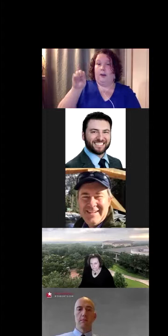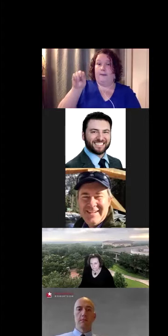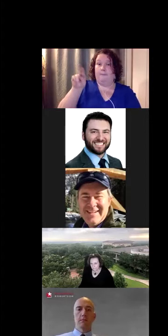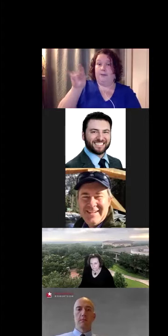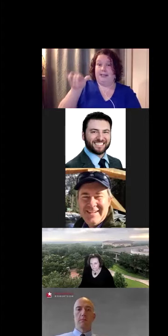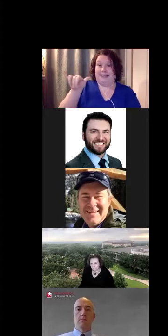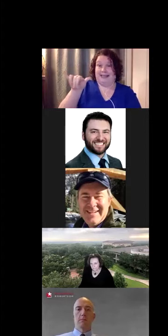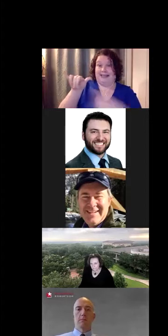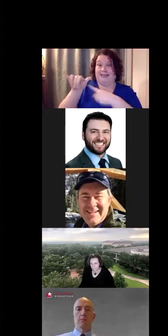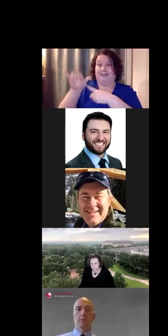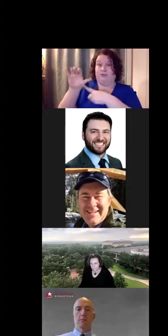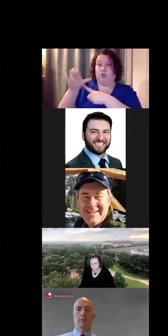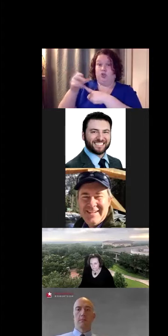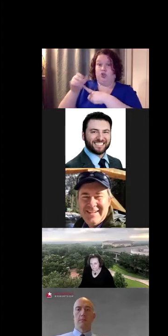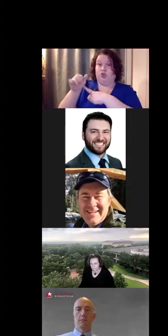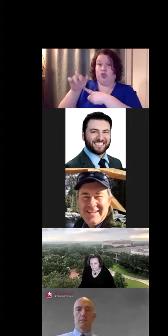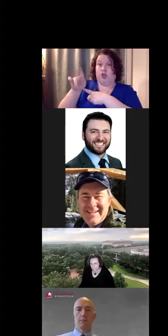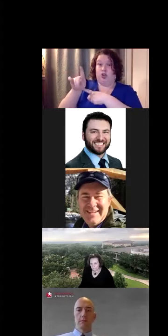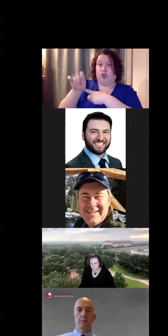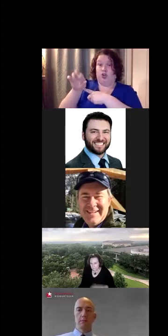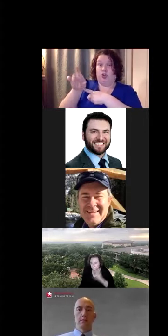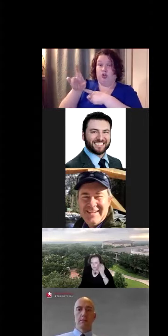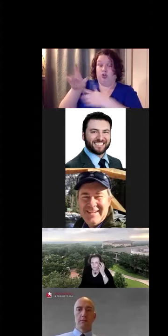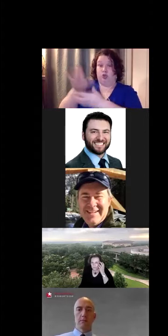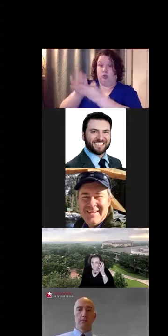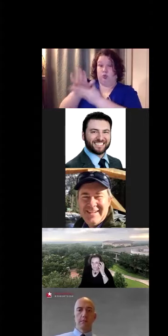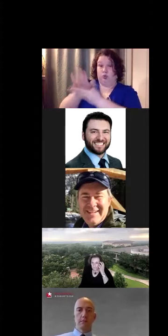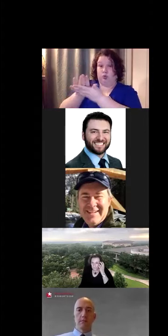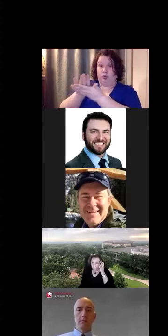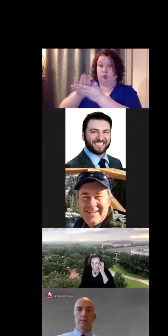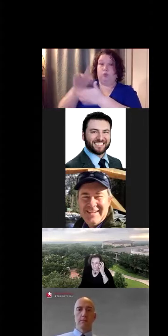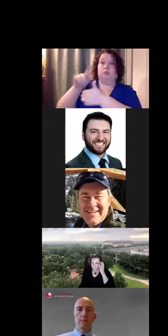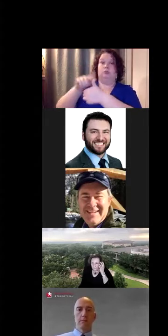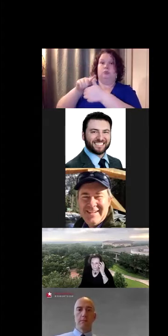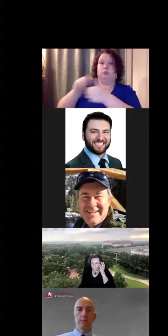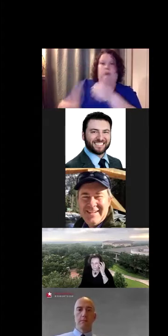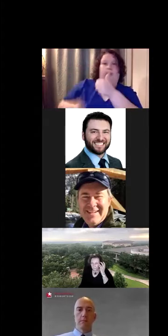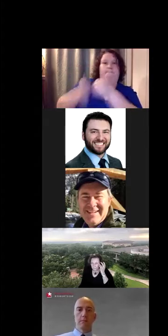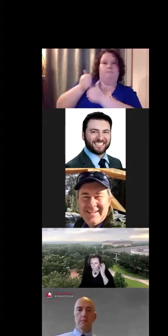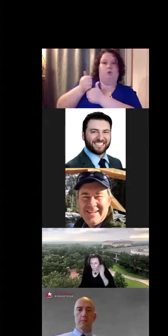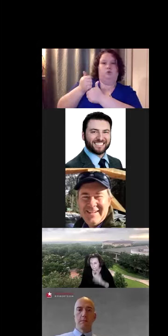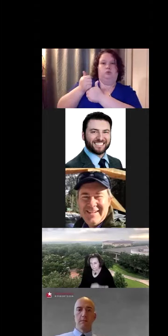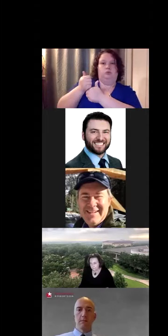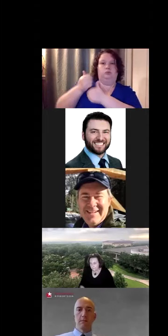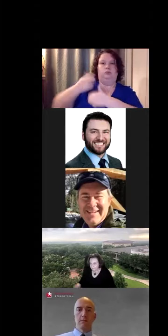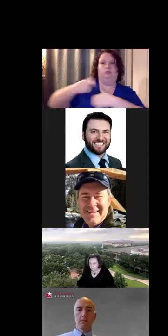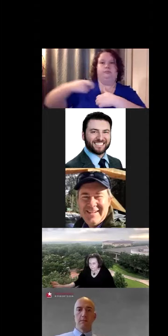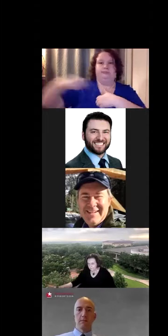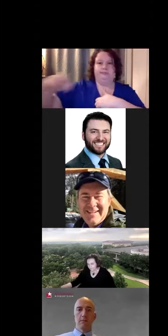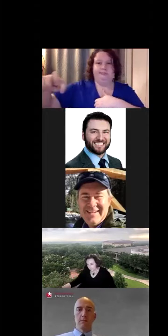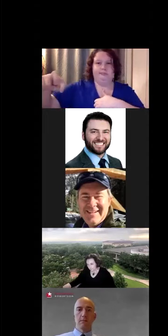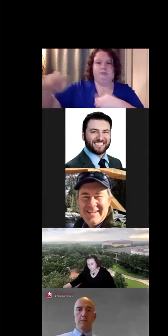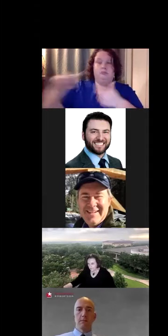students are transferring to. The next one is the Rappaport Academy. That's also seeing about